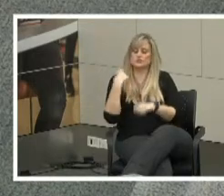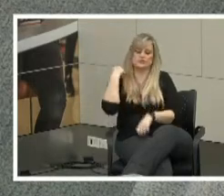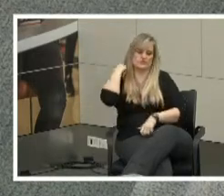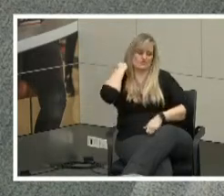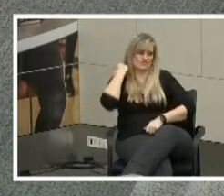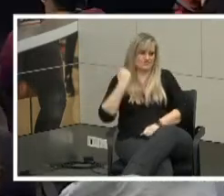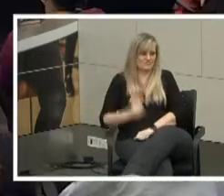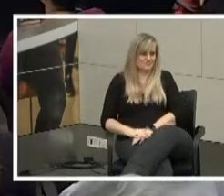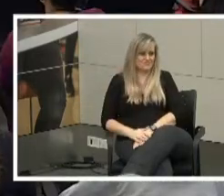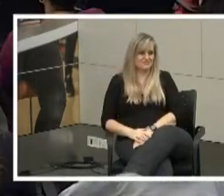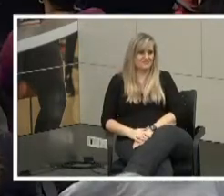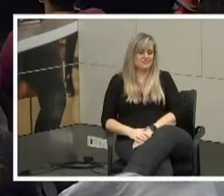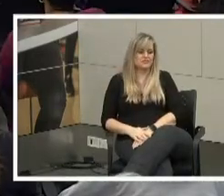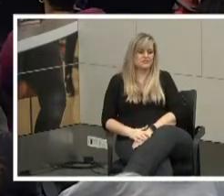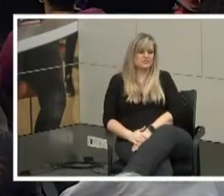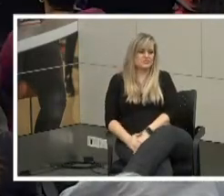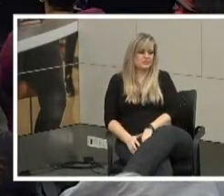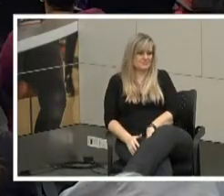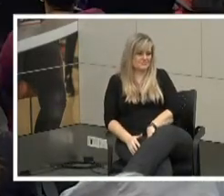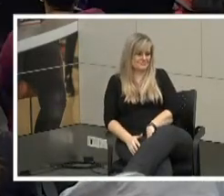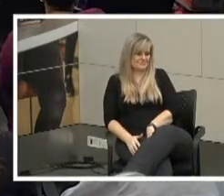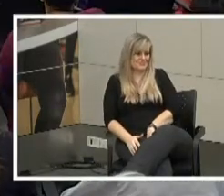and thank